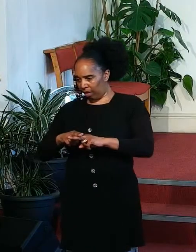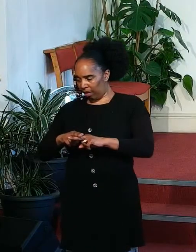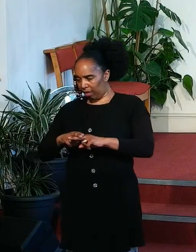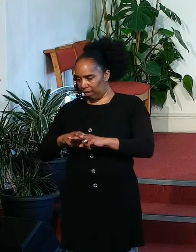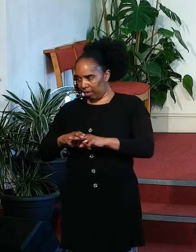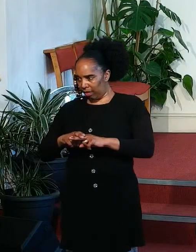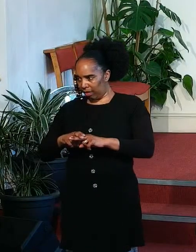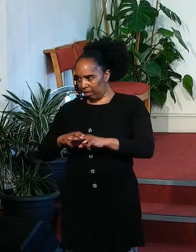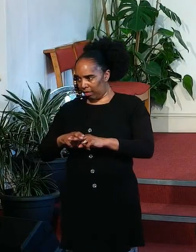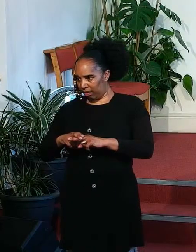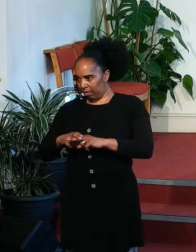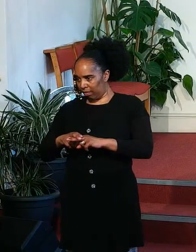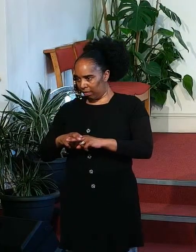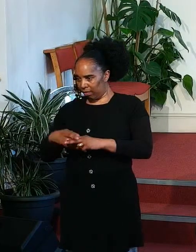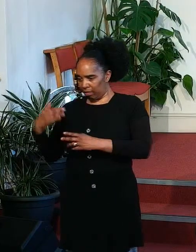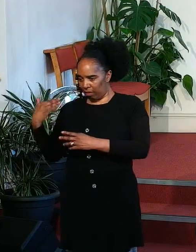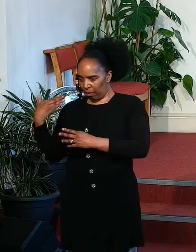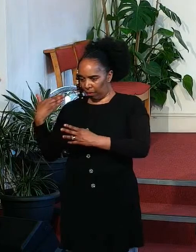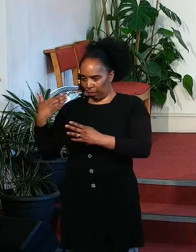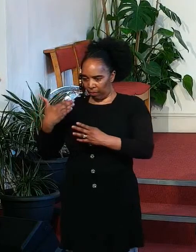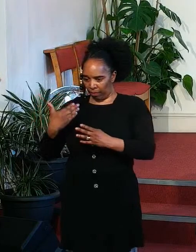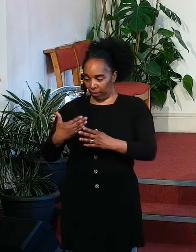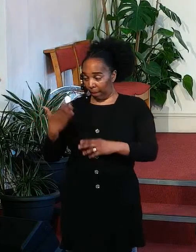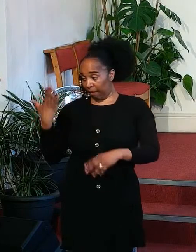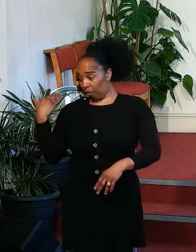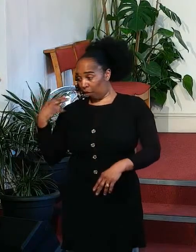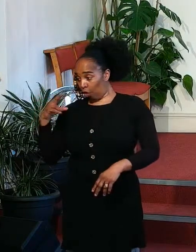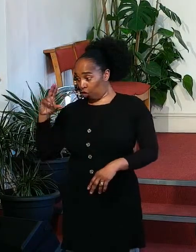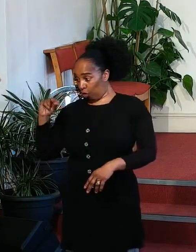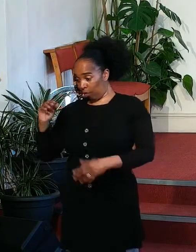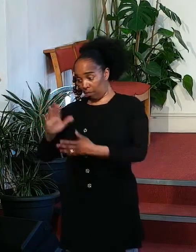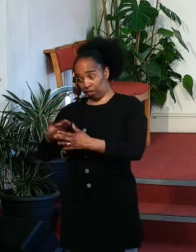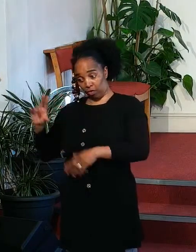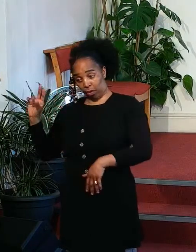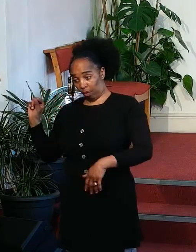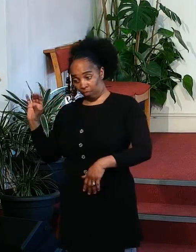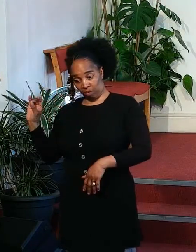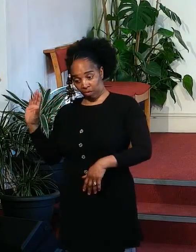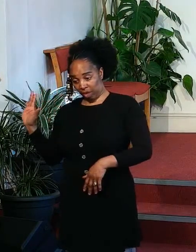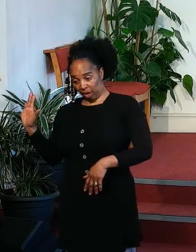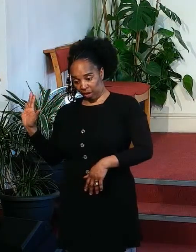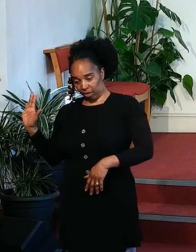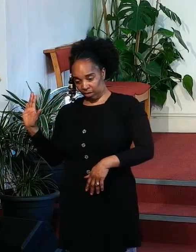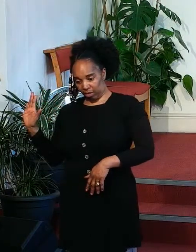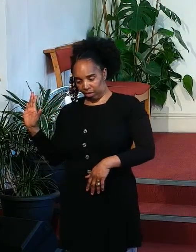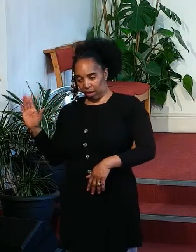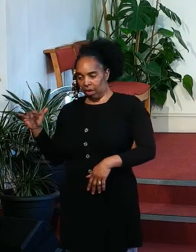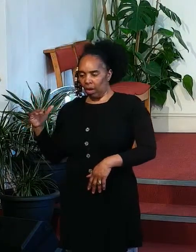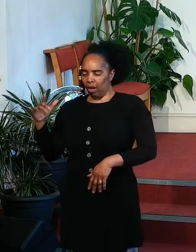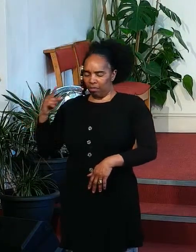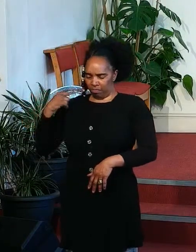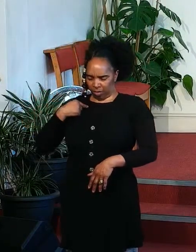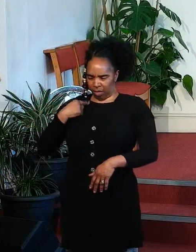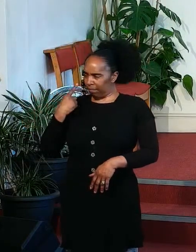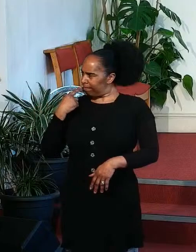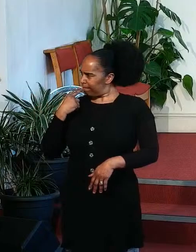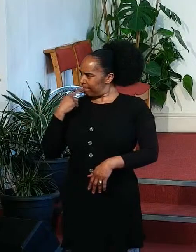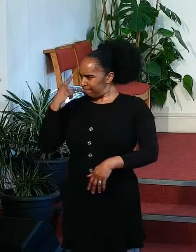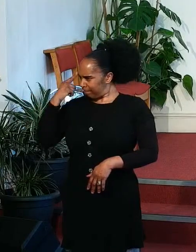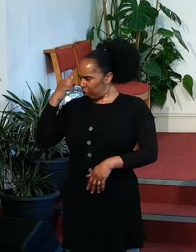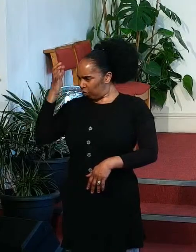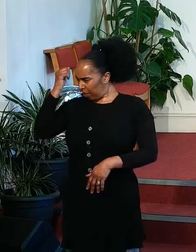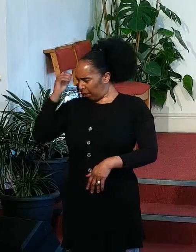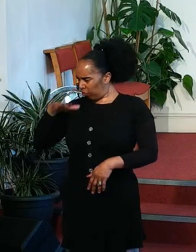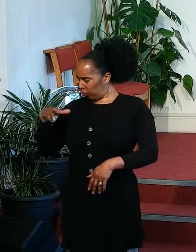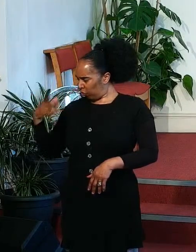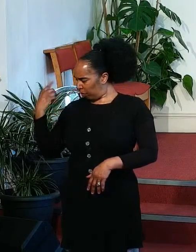it, but no was no in my day, and it didn't really harm me. I don't remember any children around me that when no was